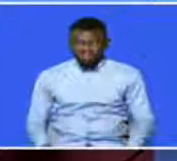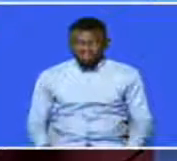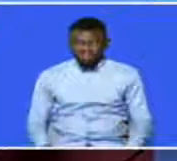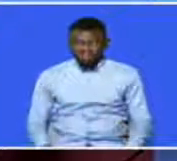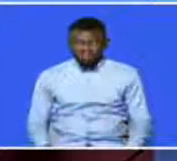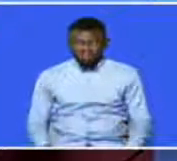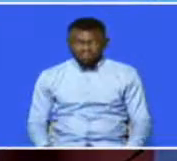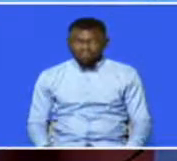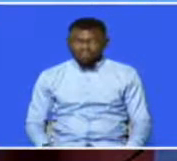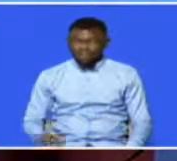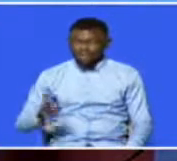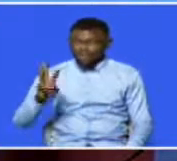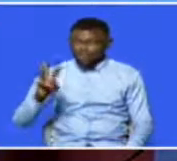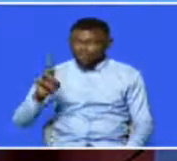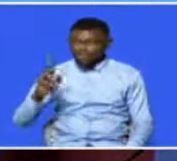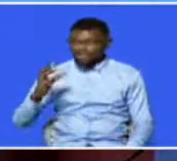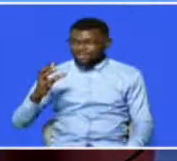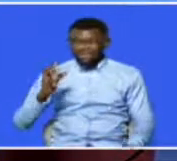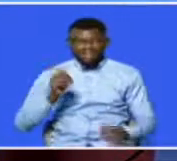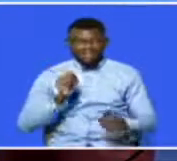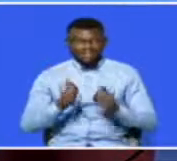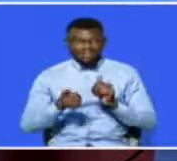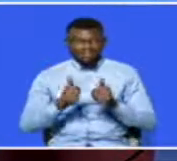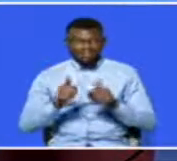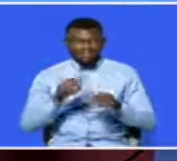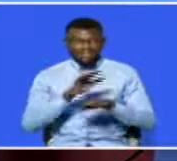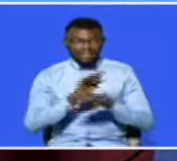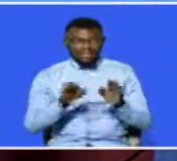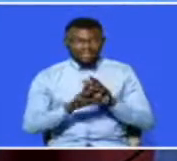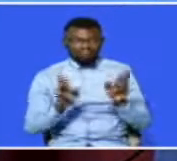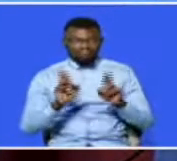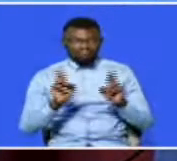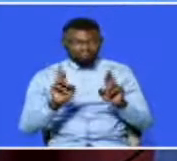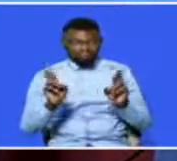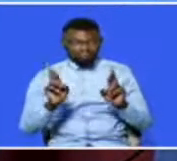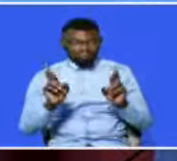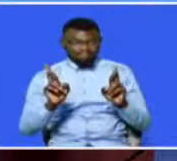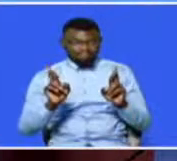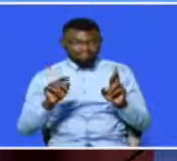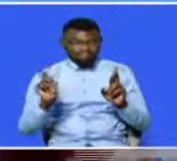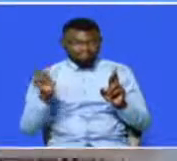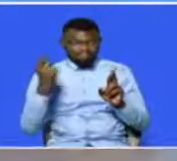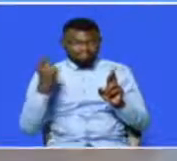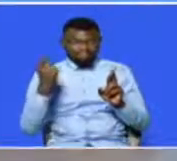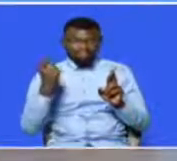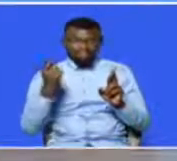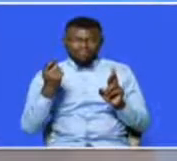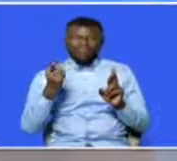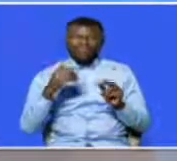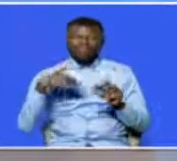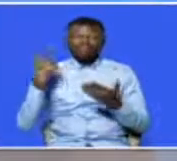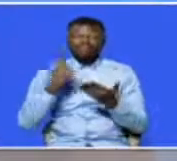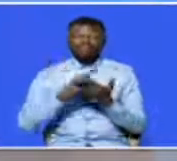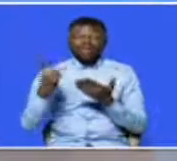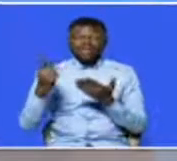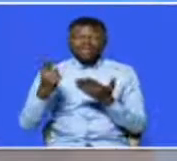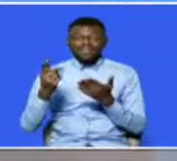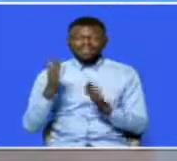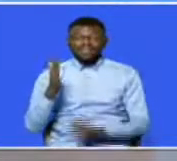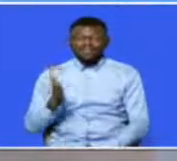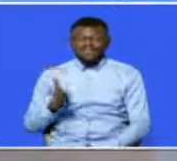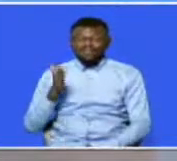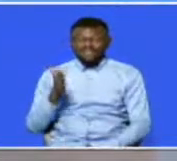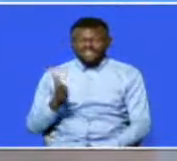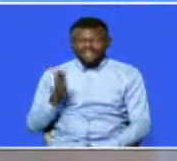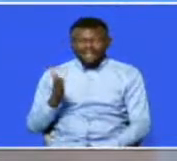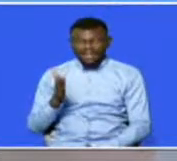Space Sport, that's the WRC. It's all systems go for the World Rally Championship Kenya, legs set for the Naivasha next week. Now, WRC's main